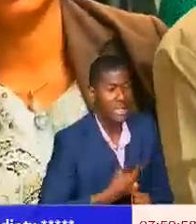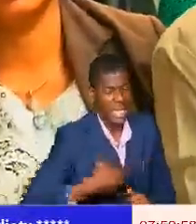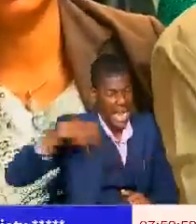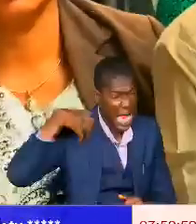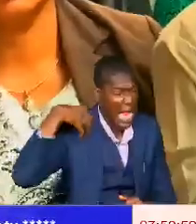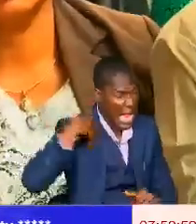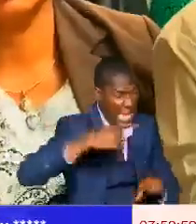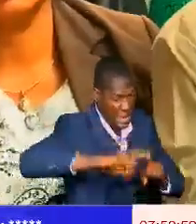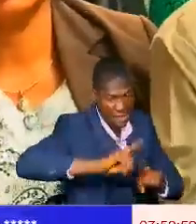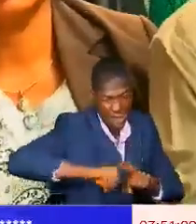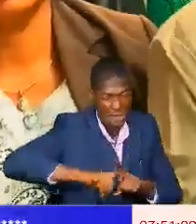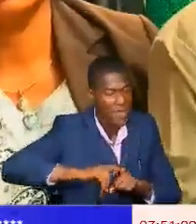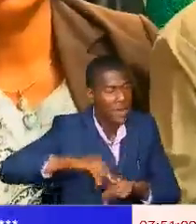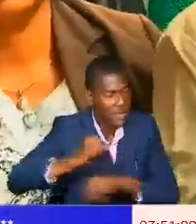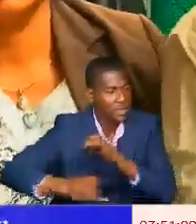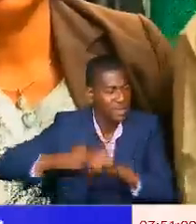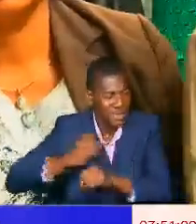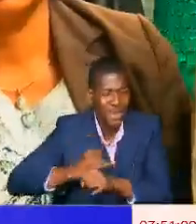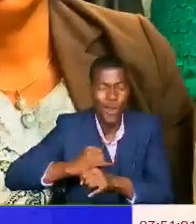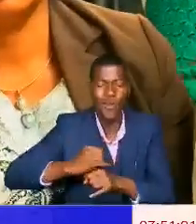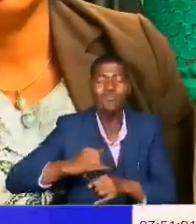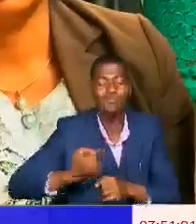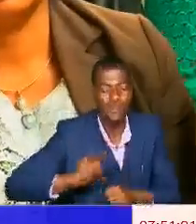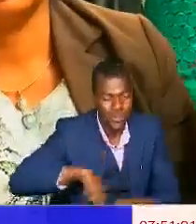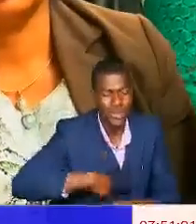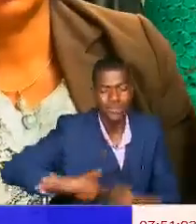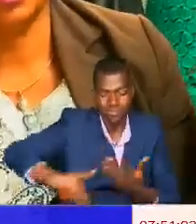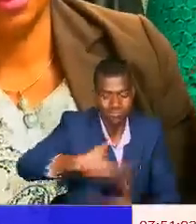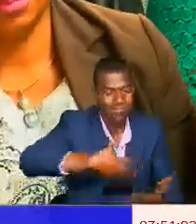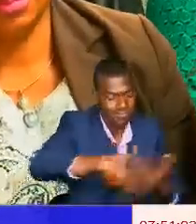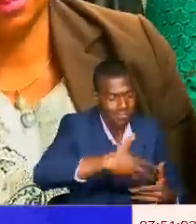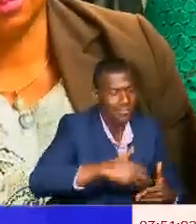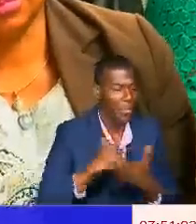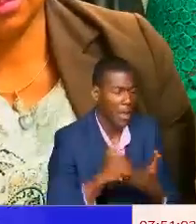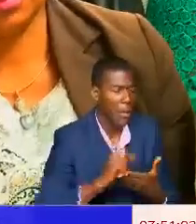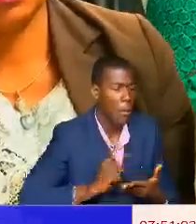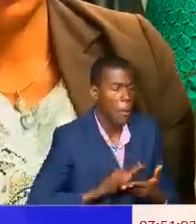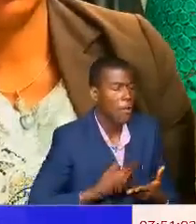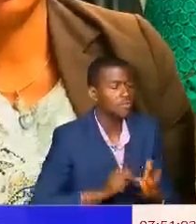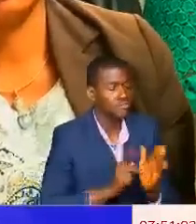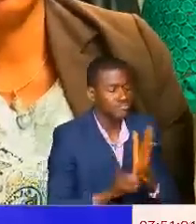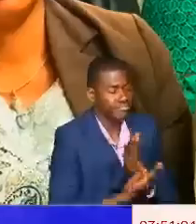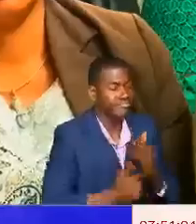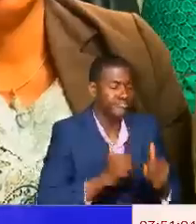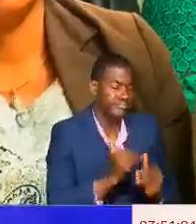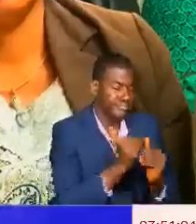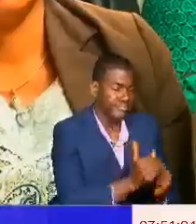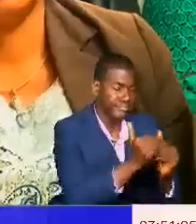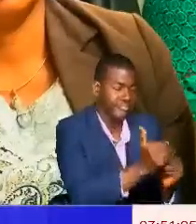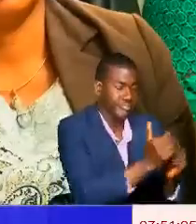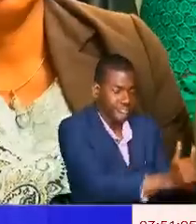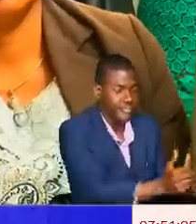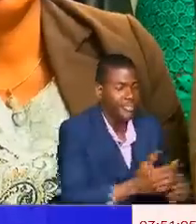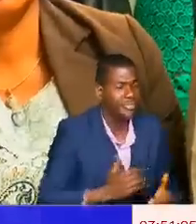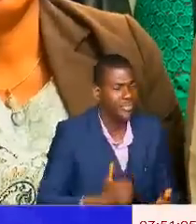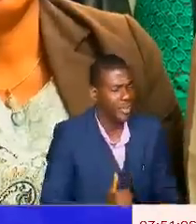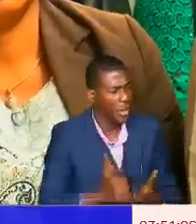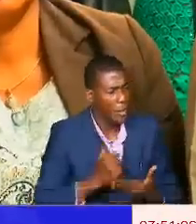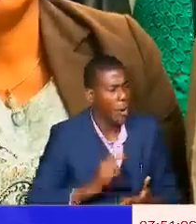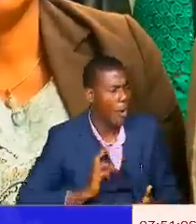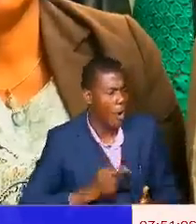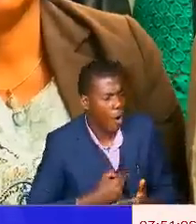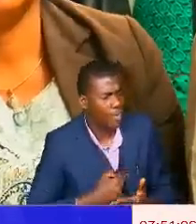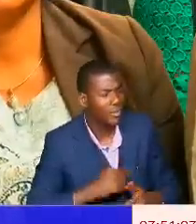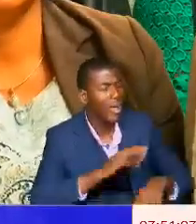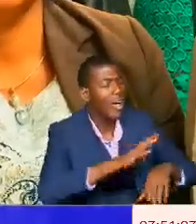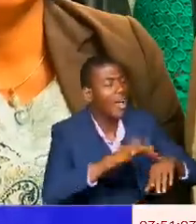they connect with us. They help us, they move this program forward. They help us, they touch lives of Nigerians. Many